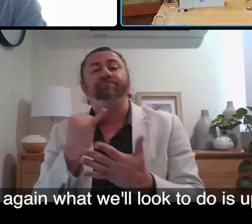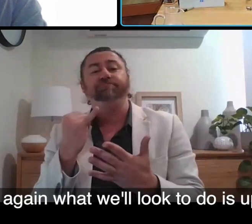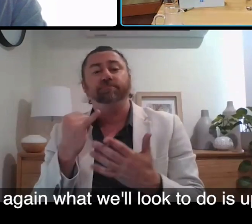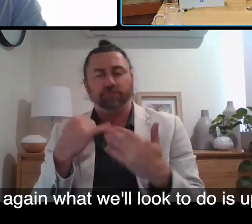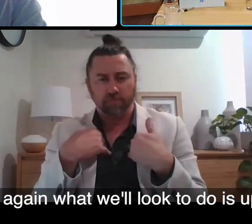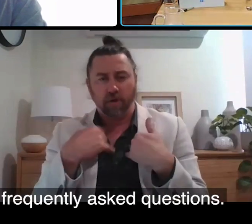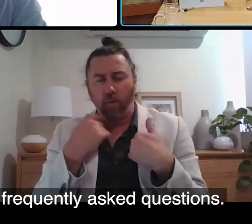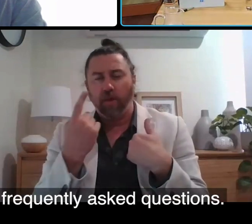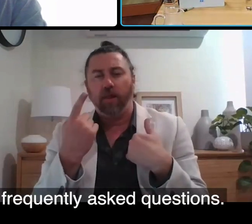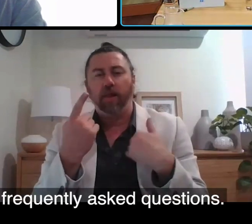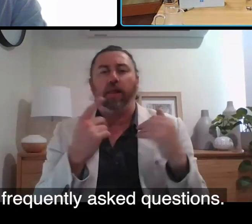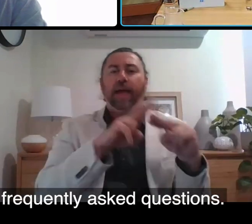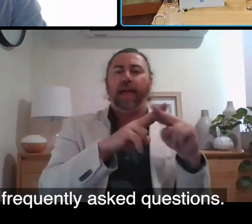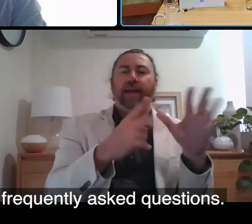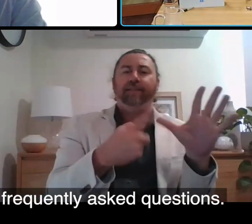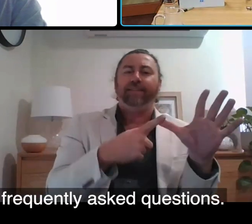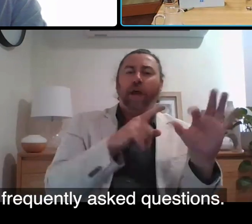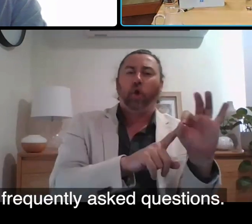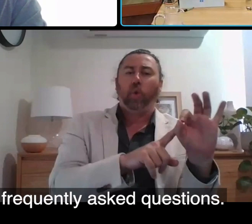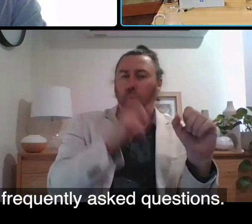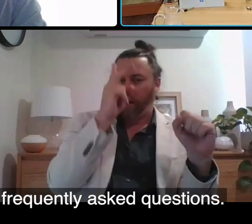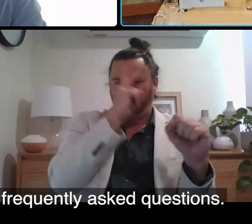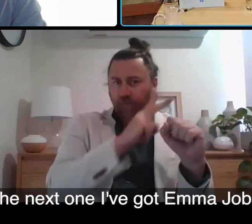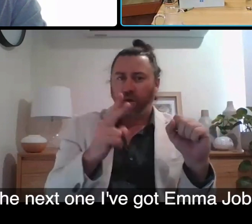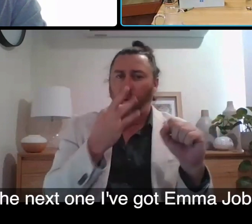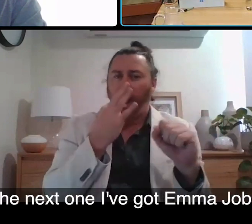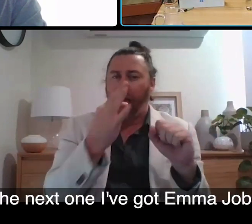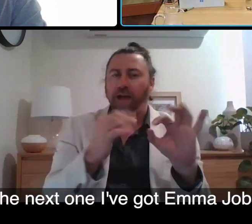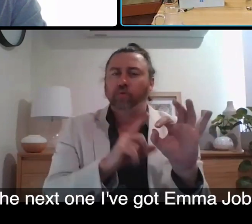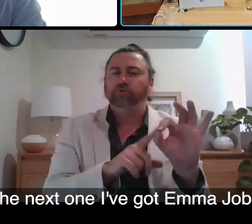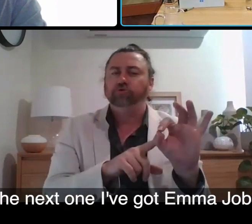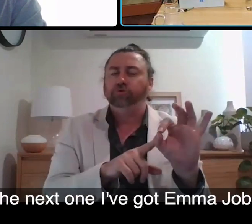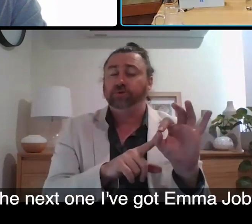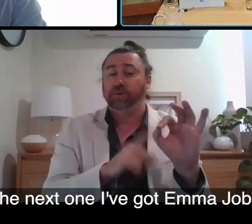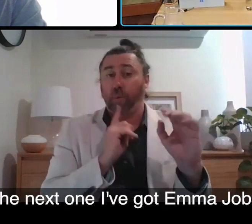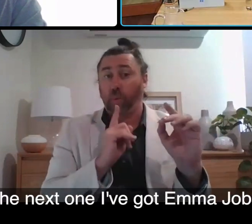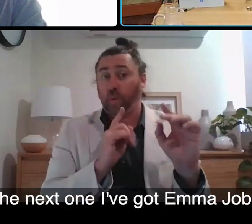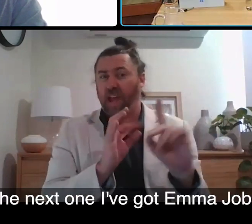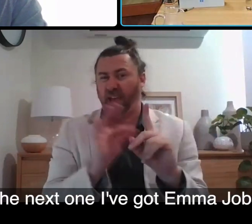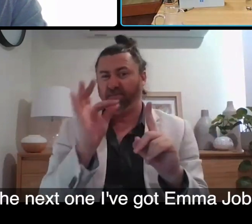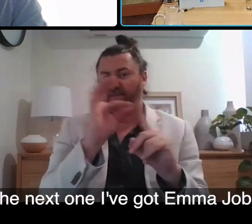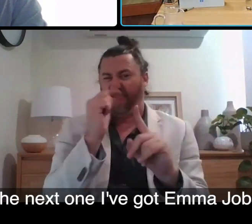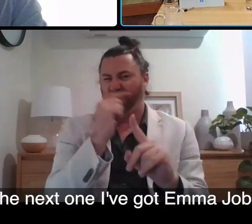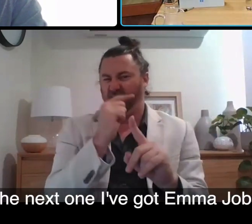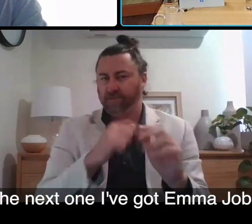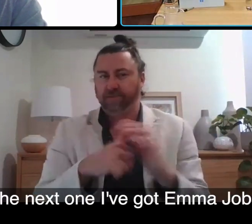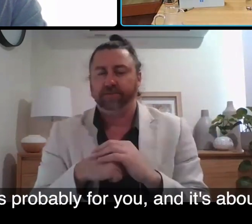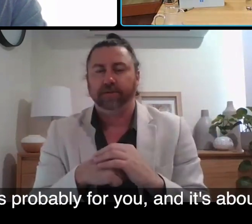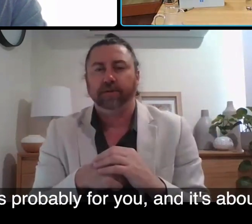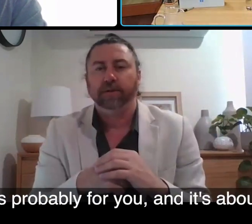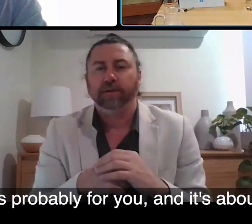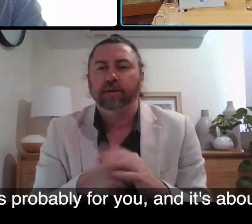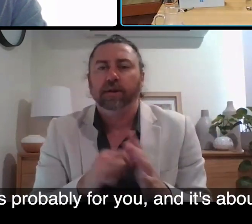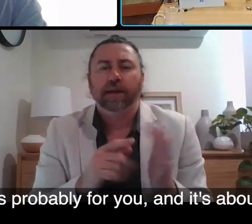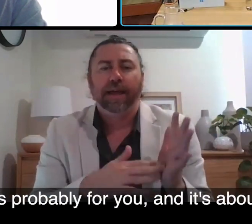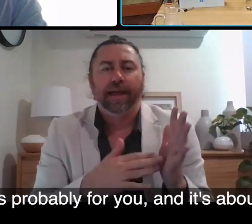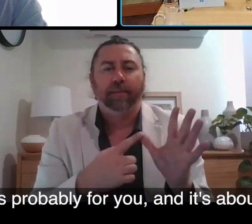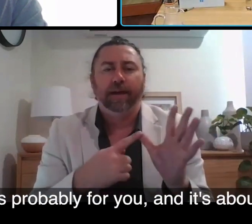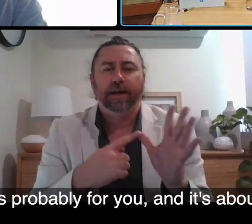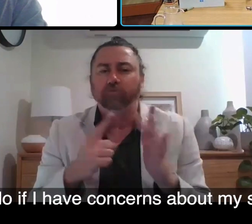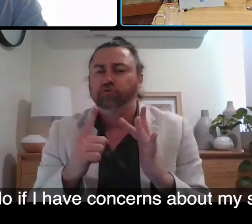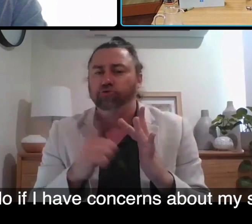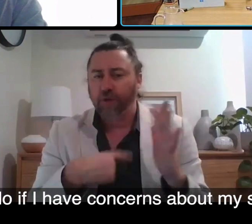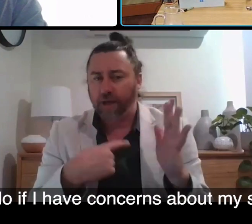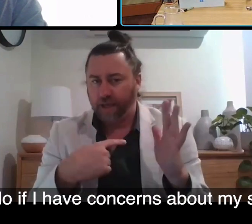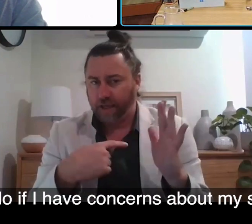is update frequently asked questions. I think the next one I've got, Emma Jobson, this is probably for you,